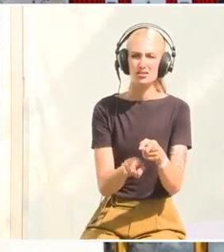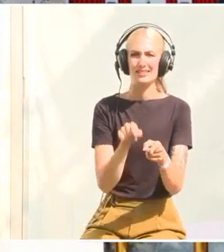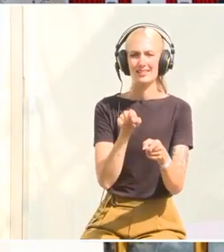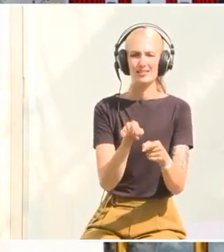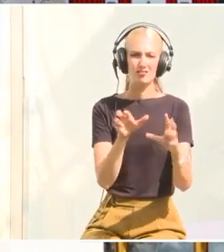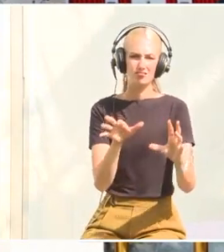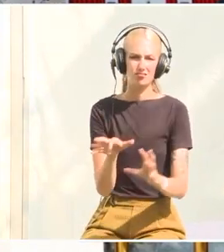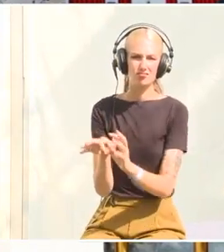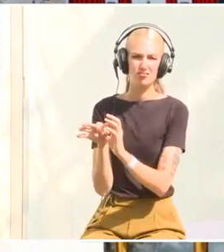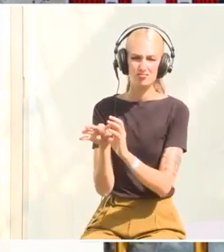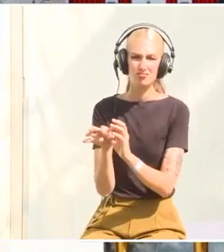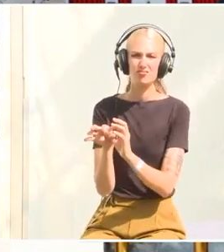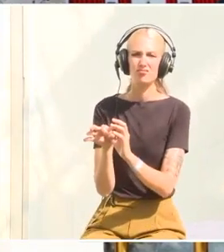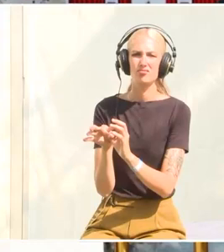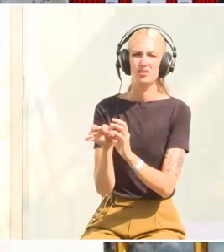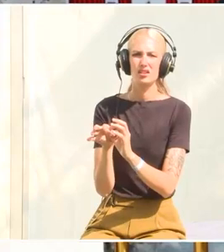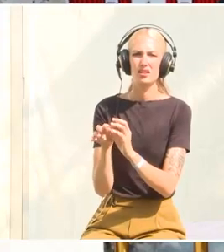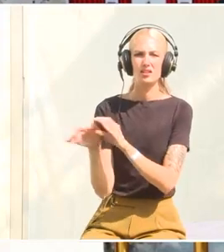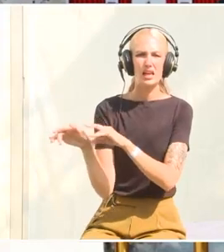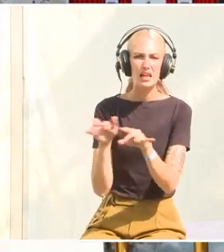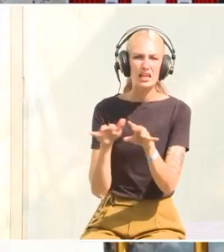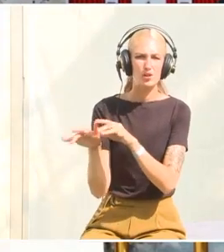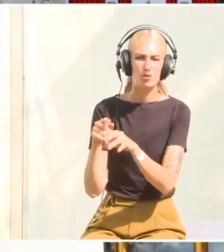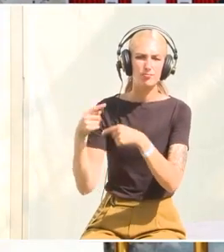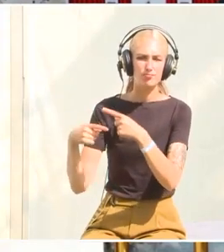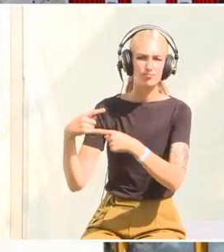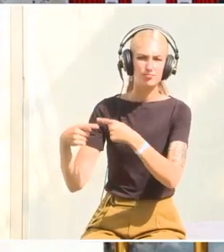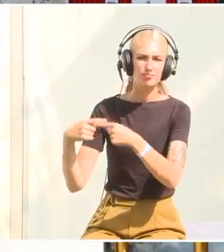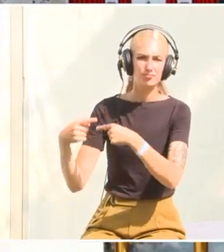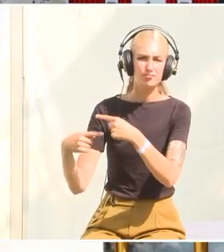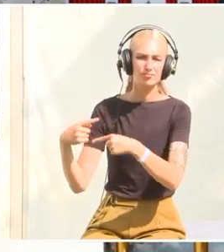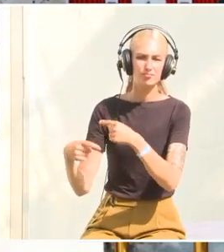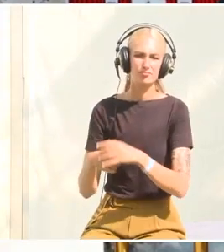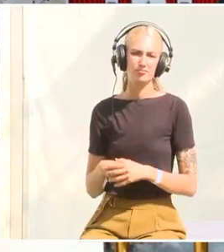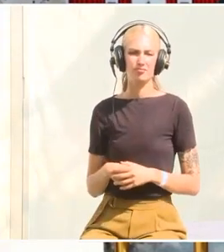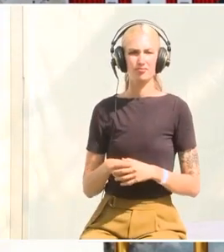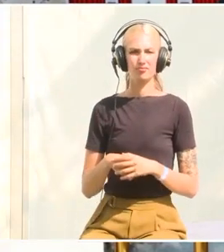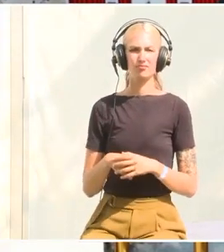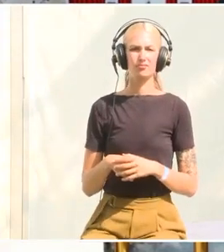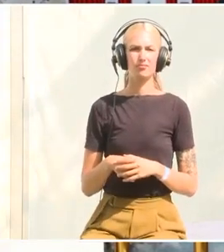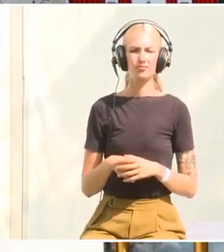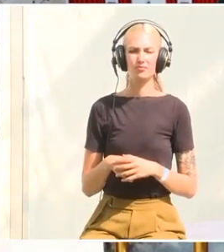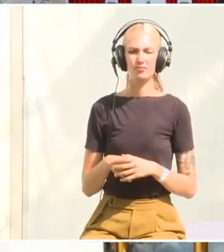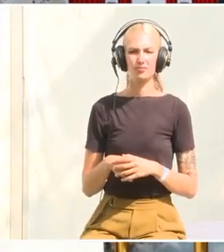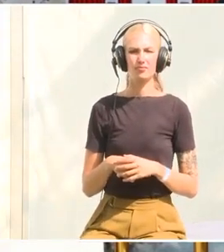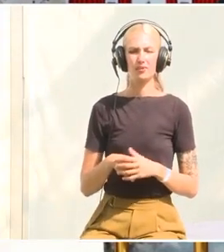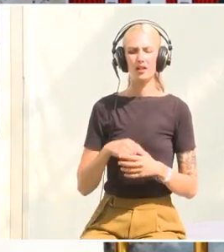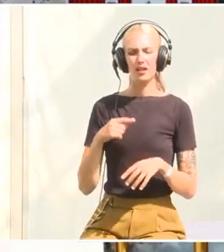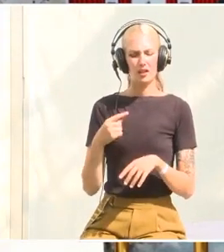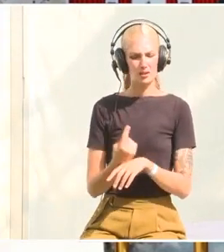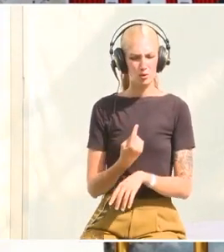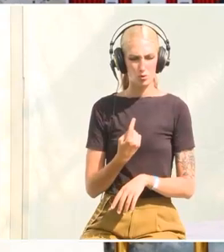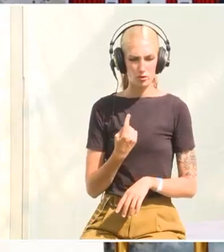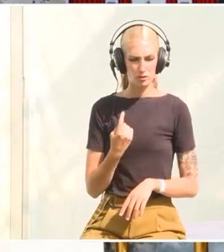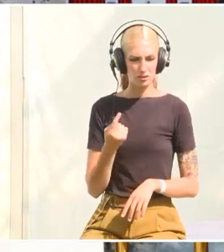of kind of more continuous mobility. So the concept really, the first time